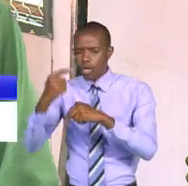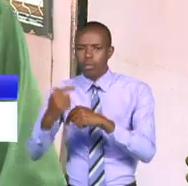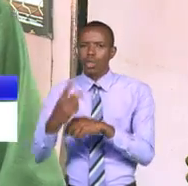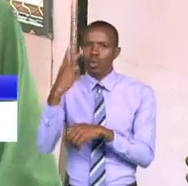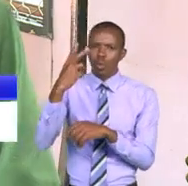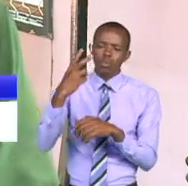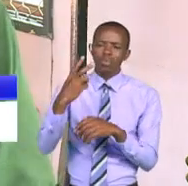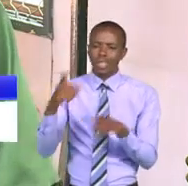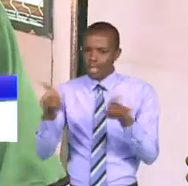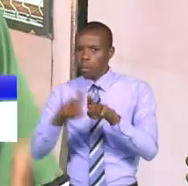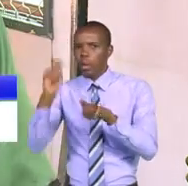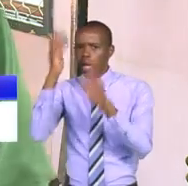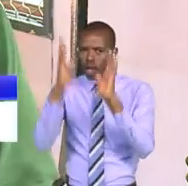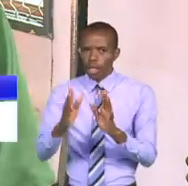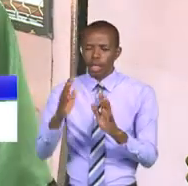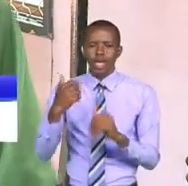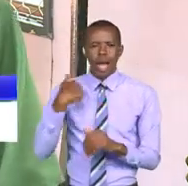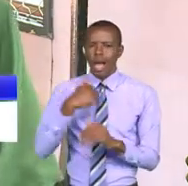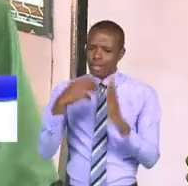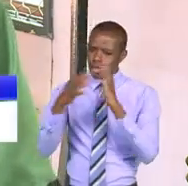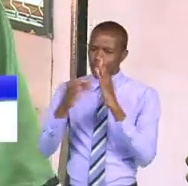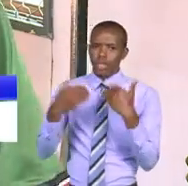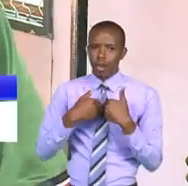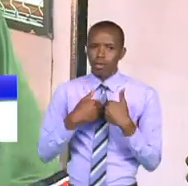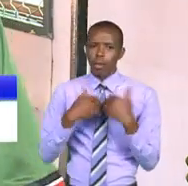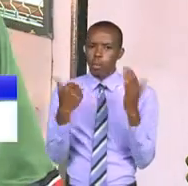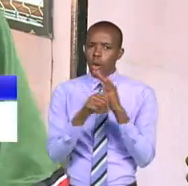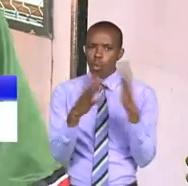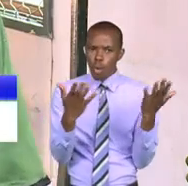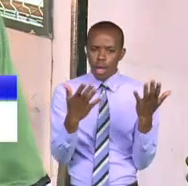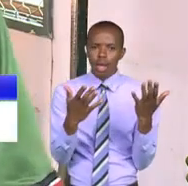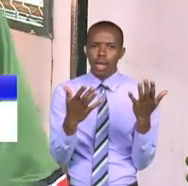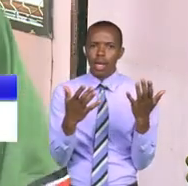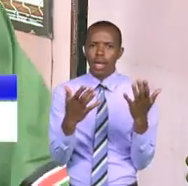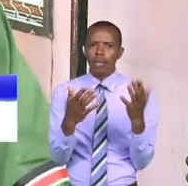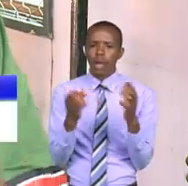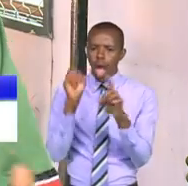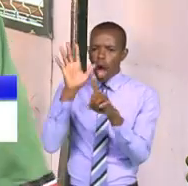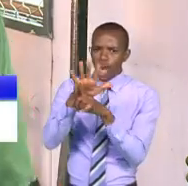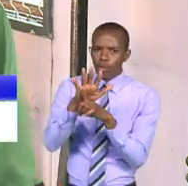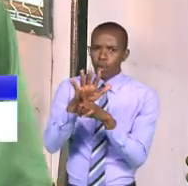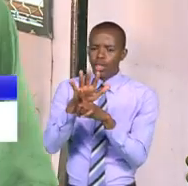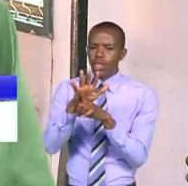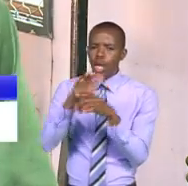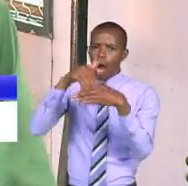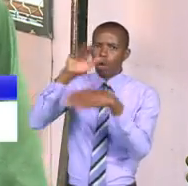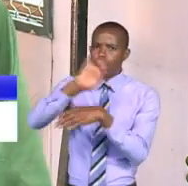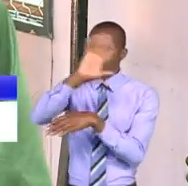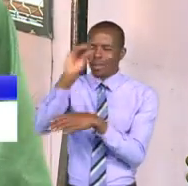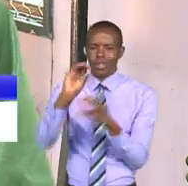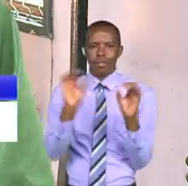was a Kenyan. So we have the talent here, only that we are not exposed outside the East African